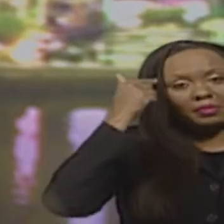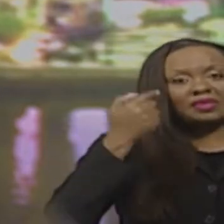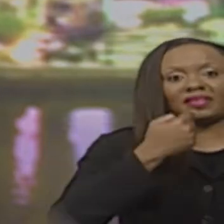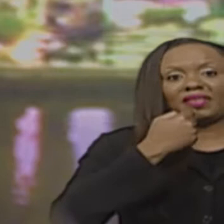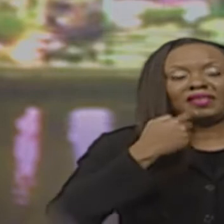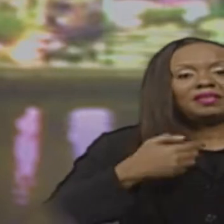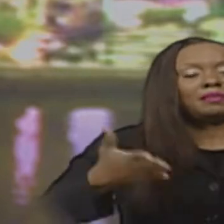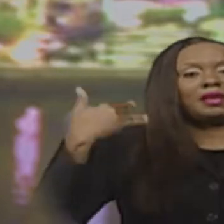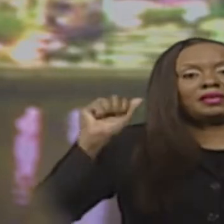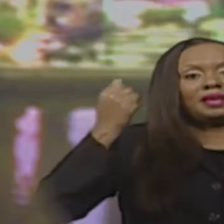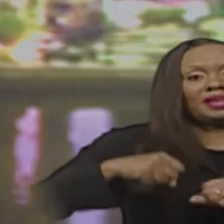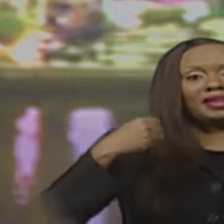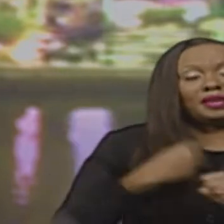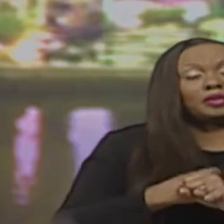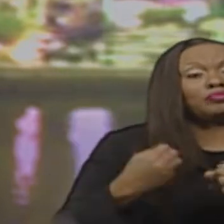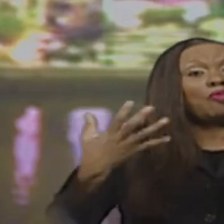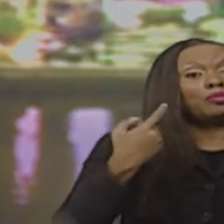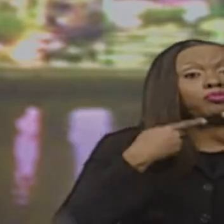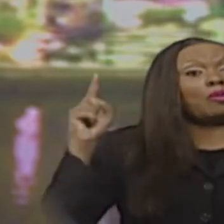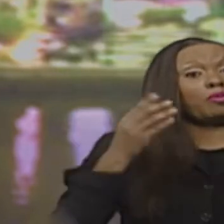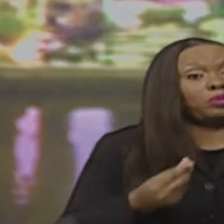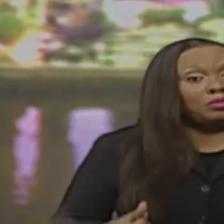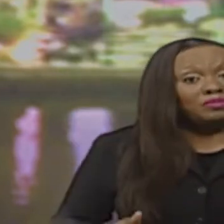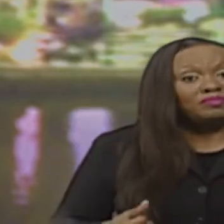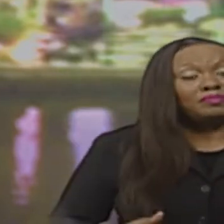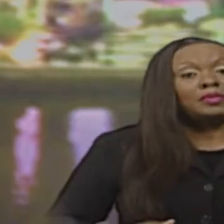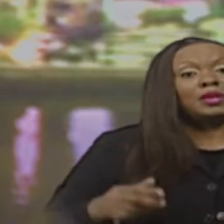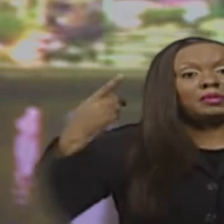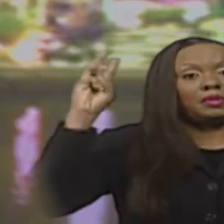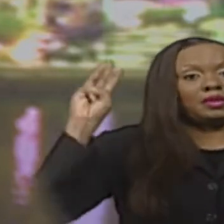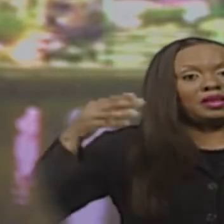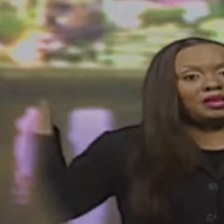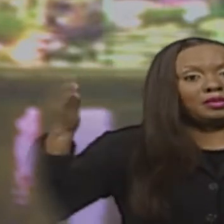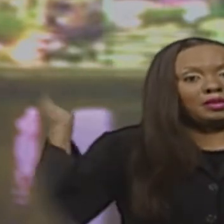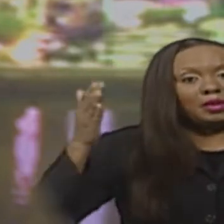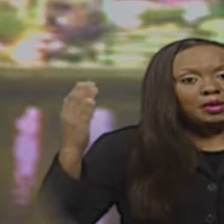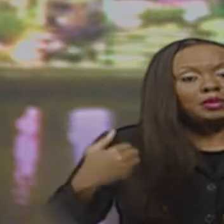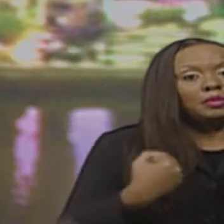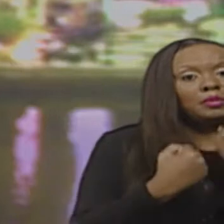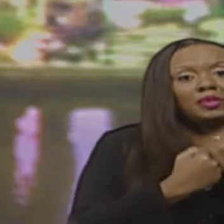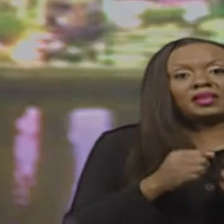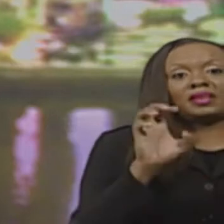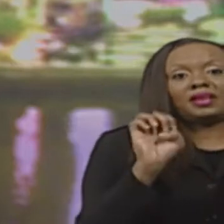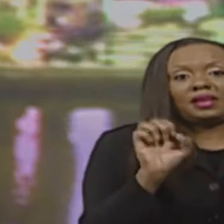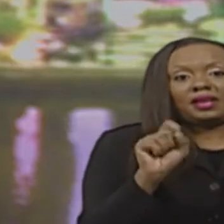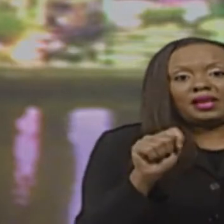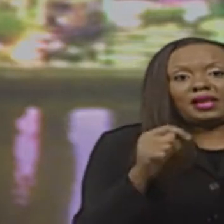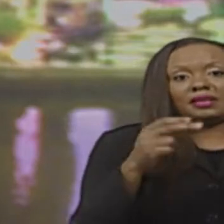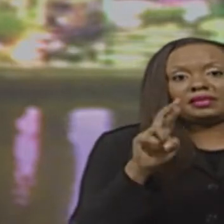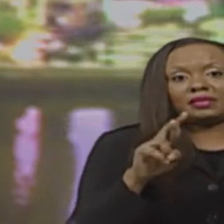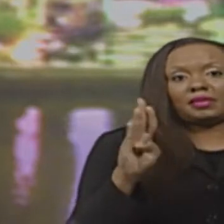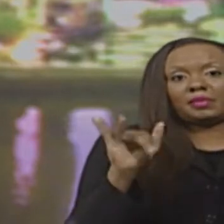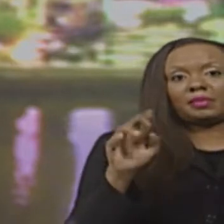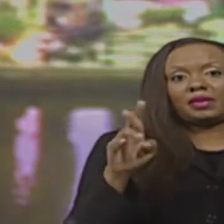last 10 years. Mr. Stewart was one of the speakers at a meeting in St. George South in support of Dr. Esther Bayasuku, who is